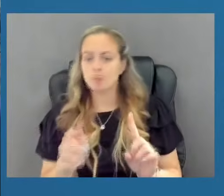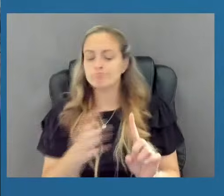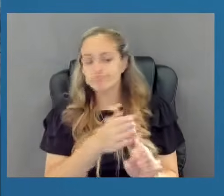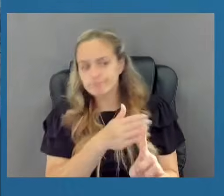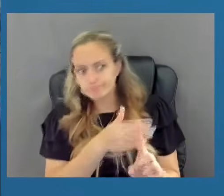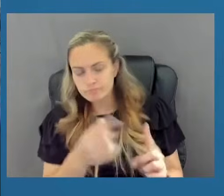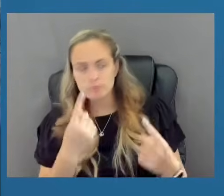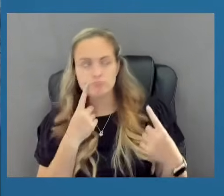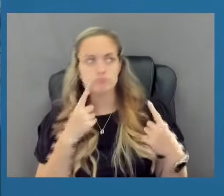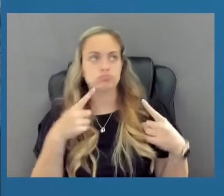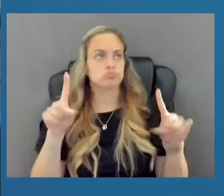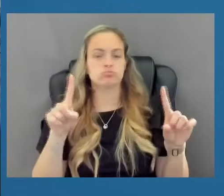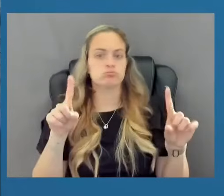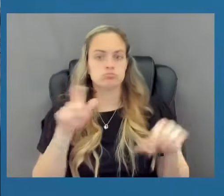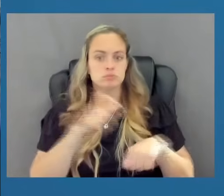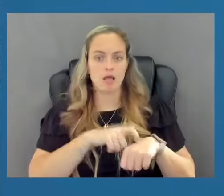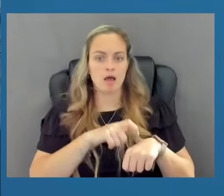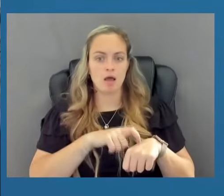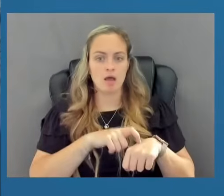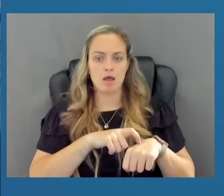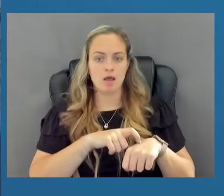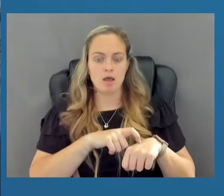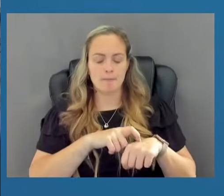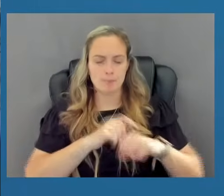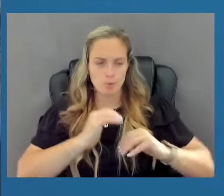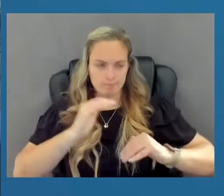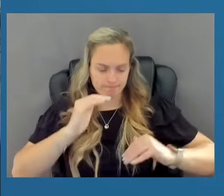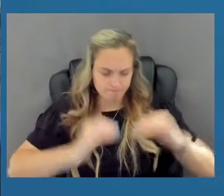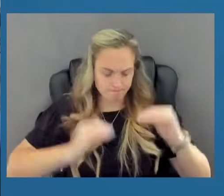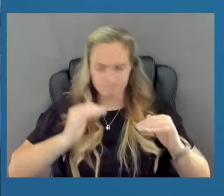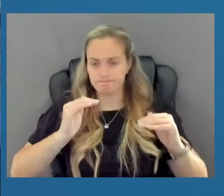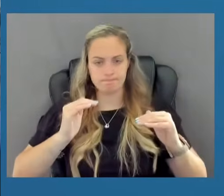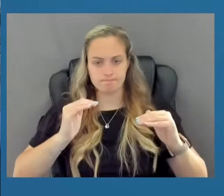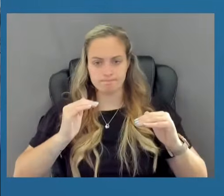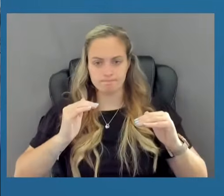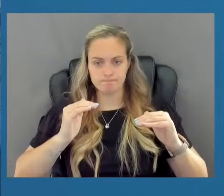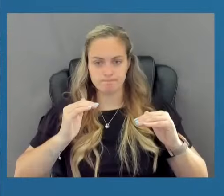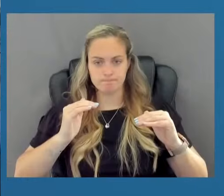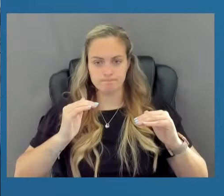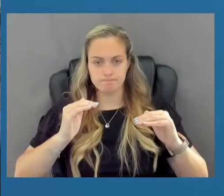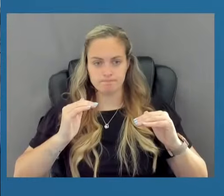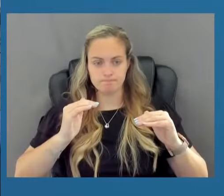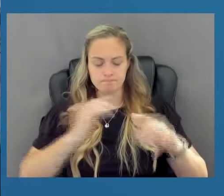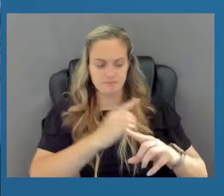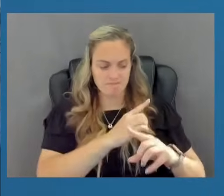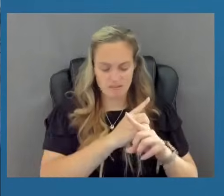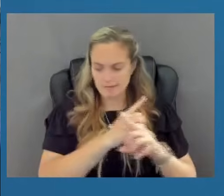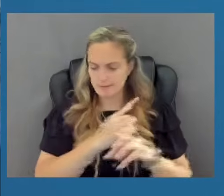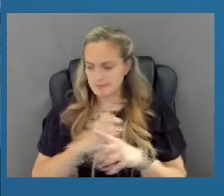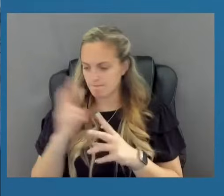finally time to rebalance the scales of justice. And I know